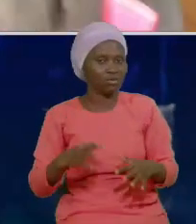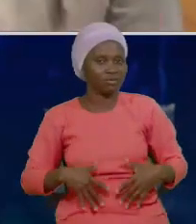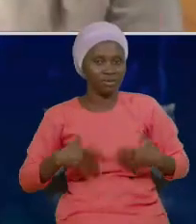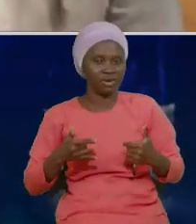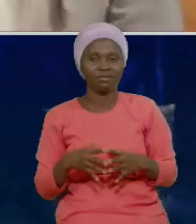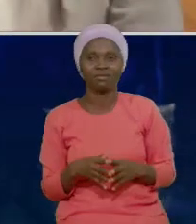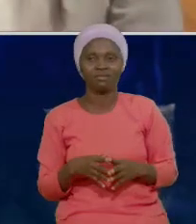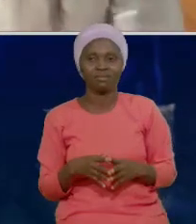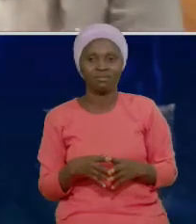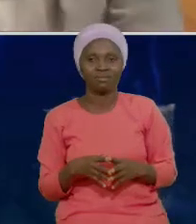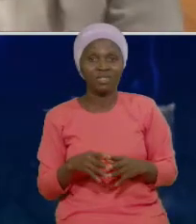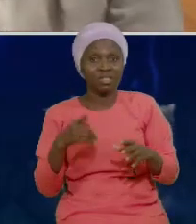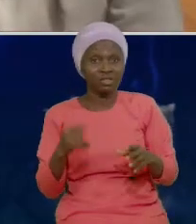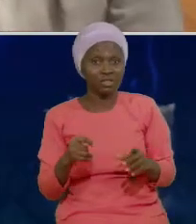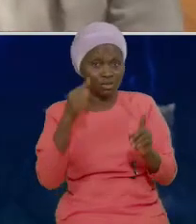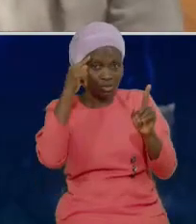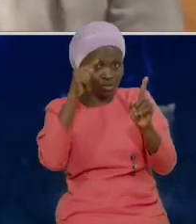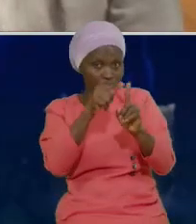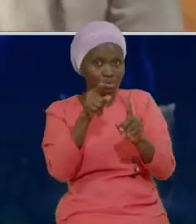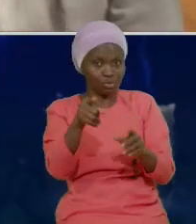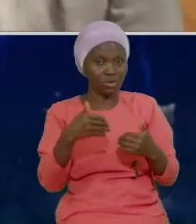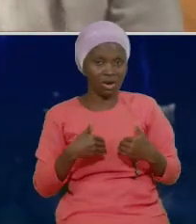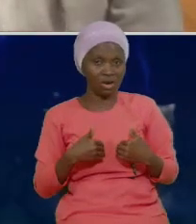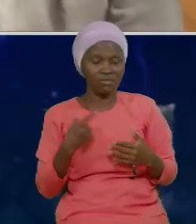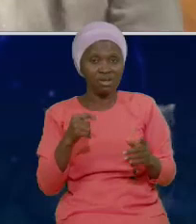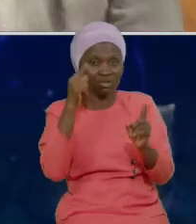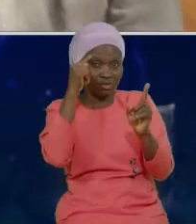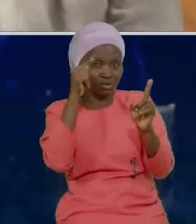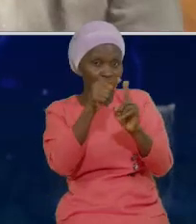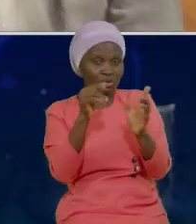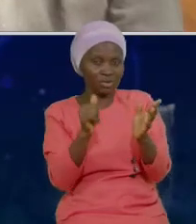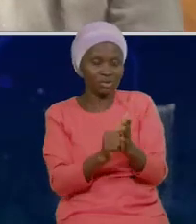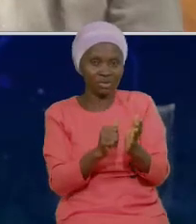And the goal you have, the goal that drives you,